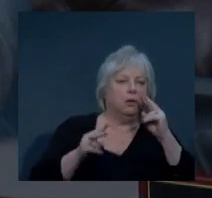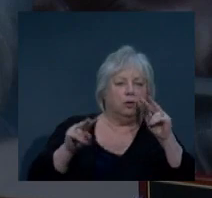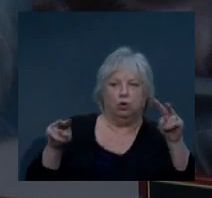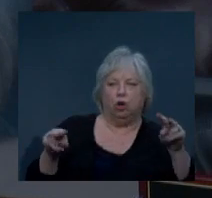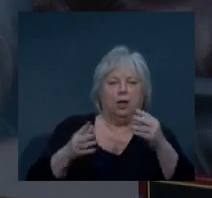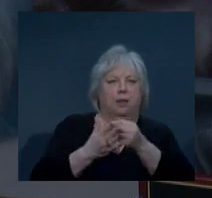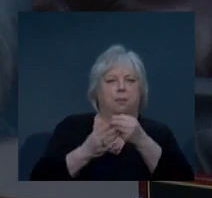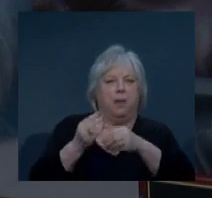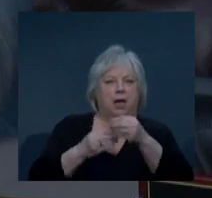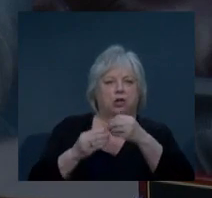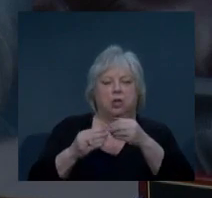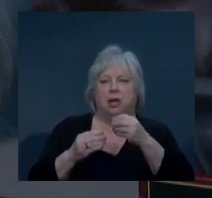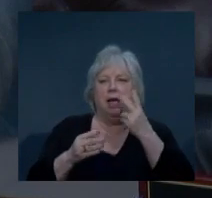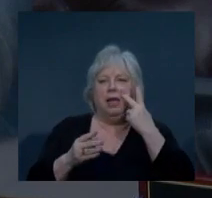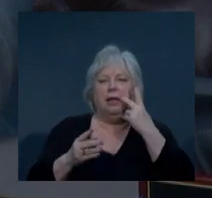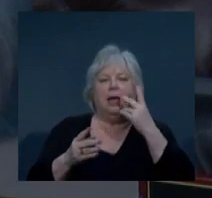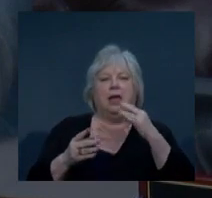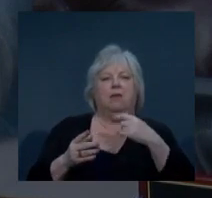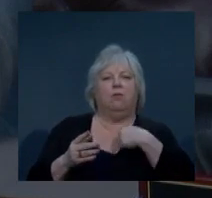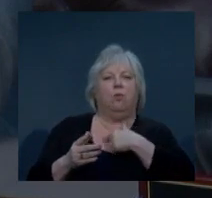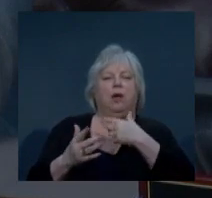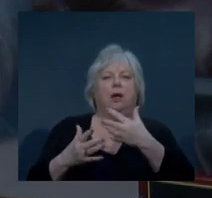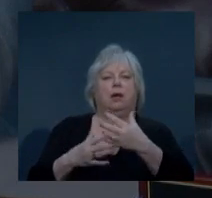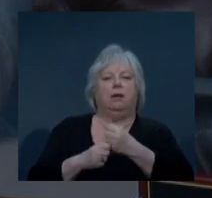see if we can take non-personnel